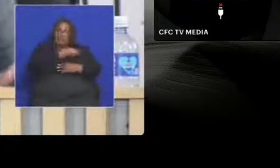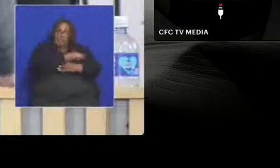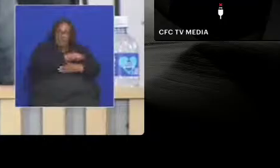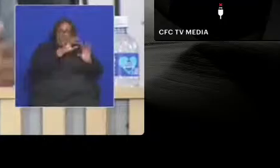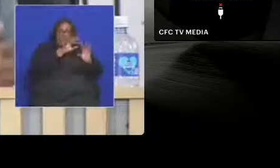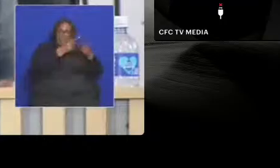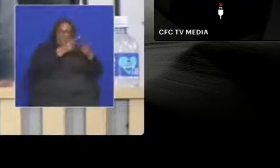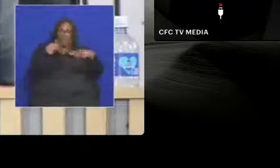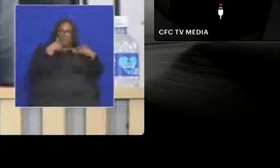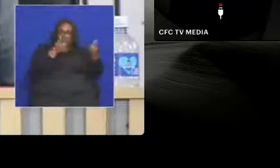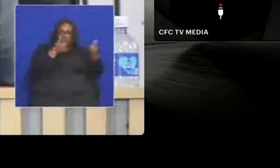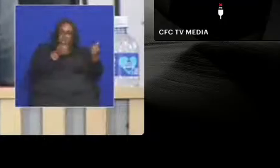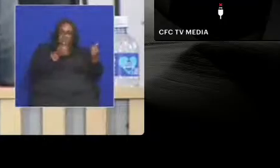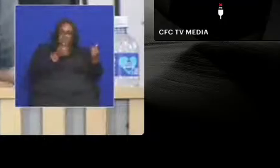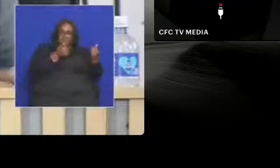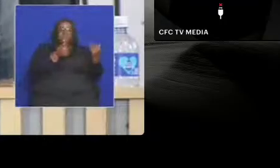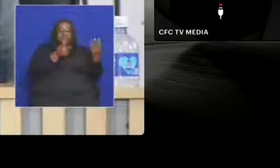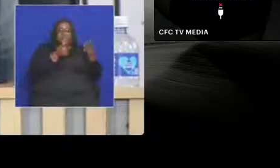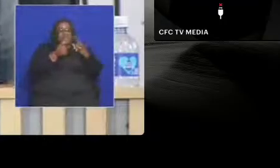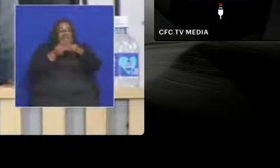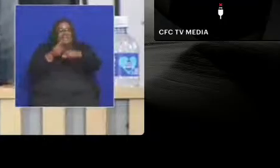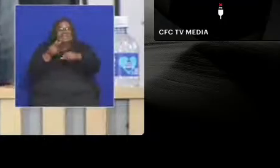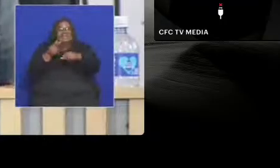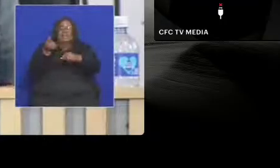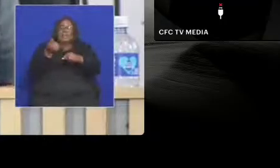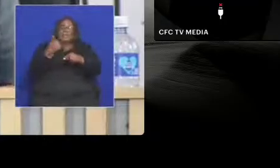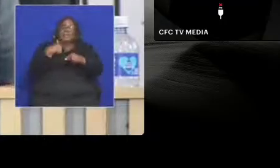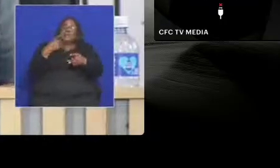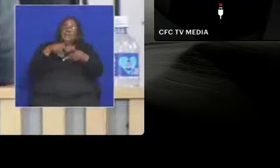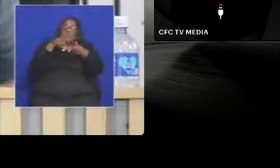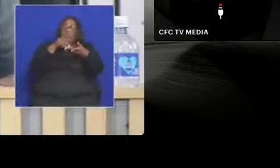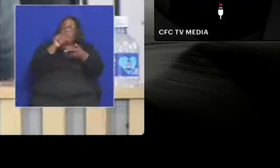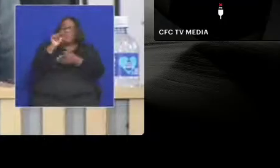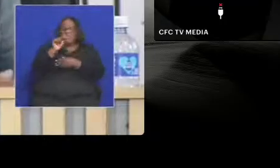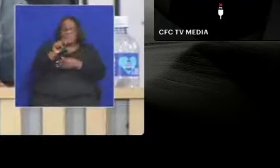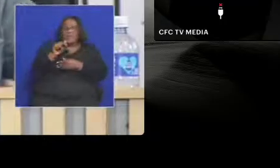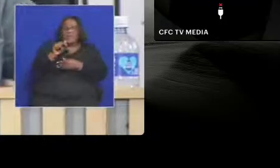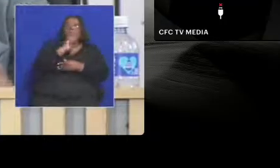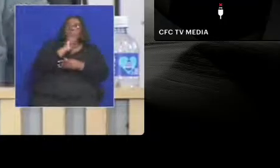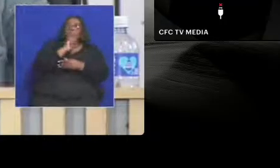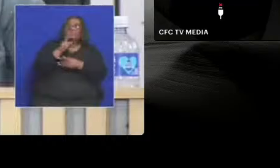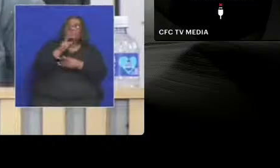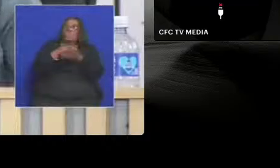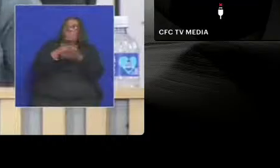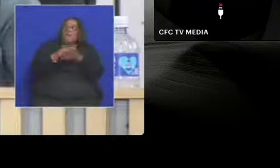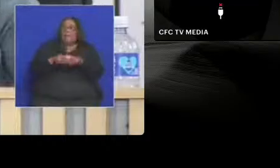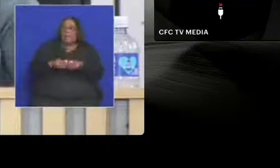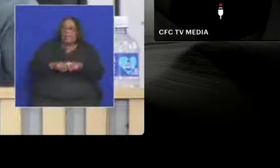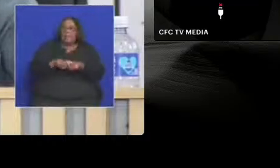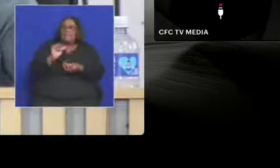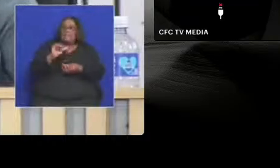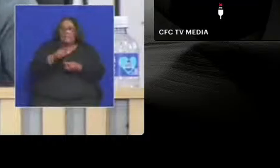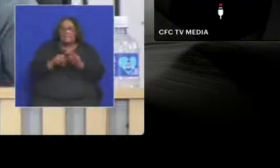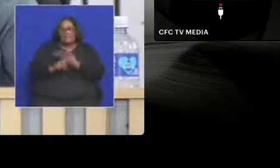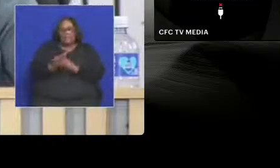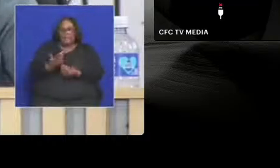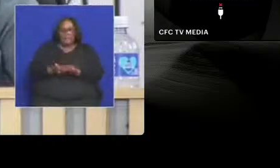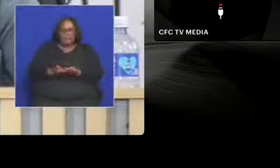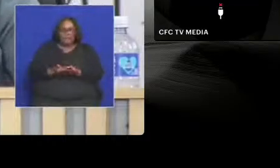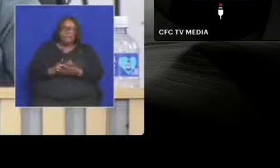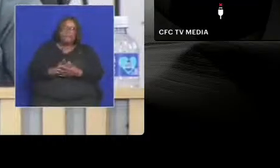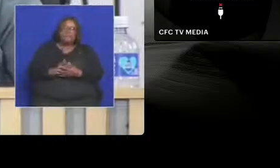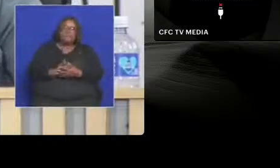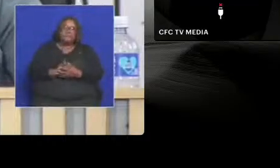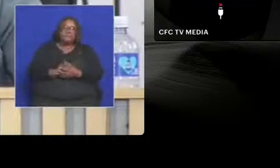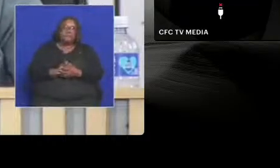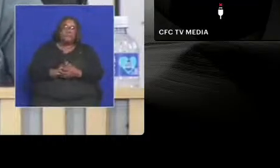it to buy, to get stock. That's what you're saying. Okay, yes. Yes, and then my answer to you is, by then the